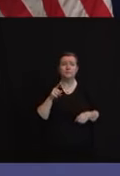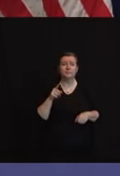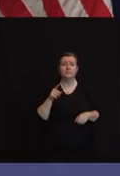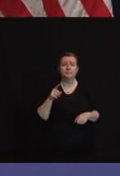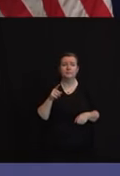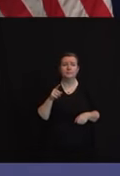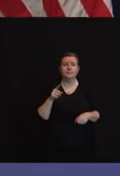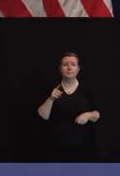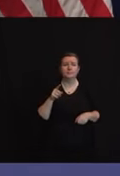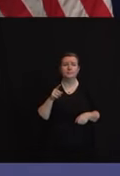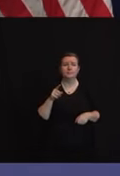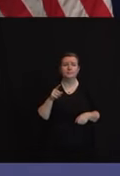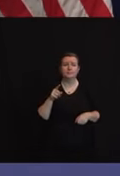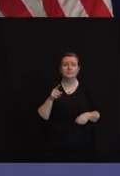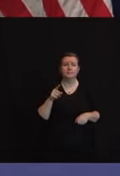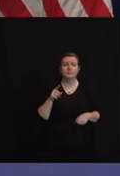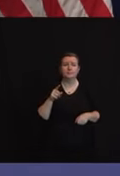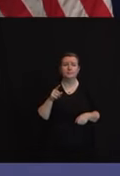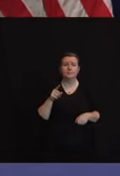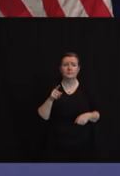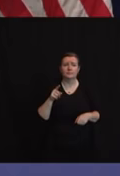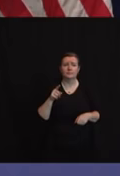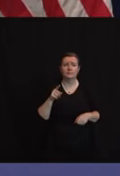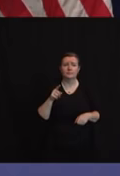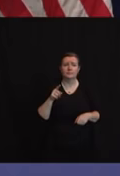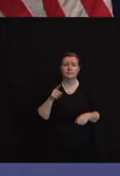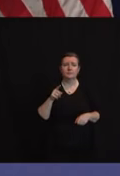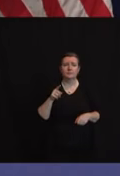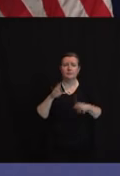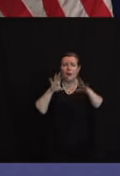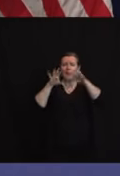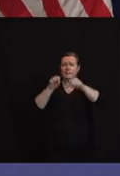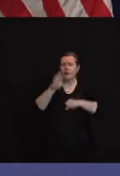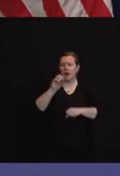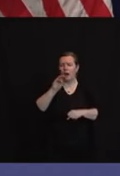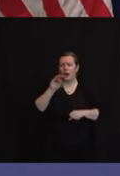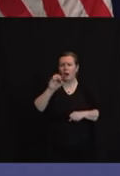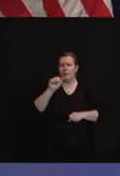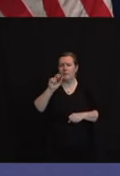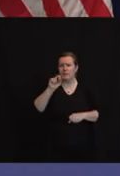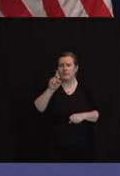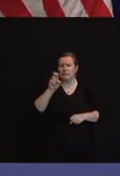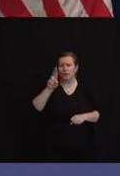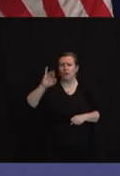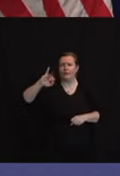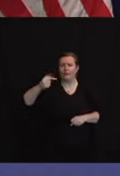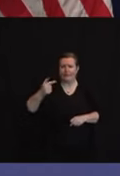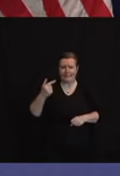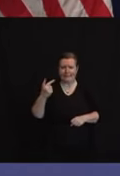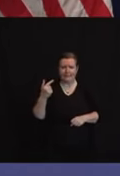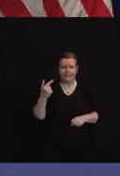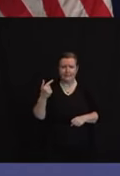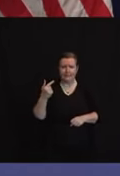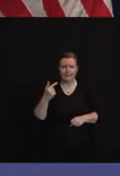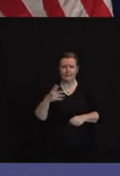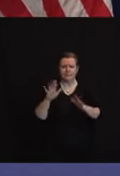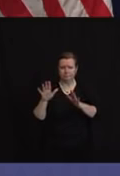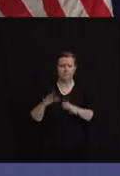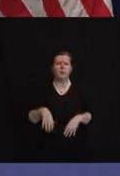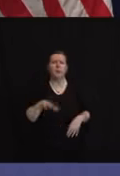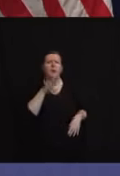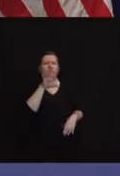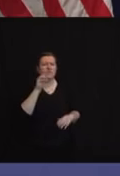and the details about what has been commandeered and when? Thanks. Mike, sorry, the question on the 550,000, the 750,000 again